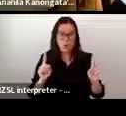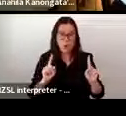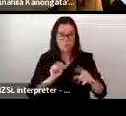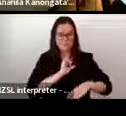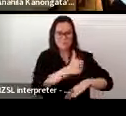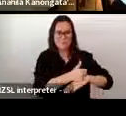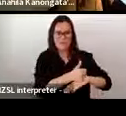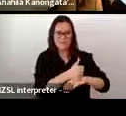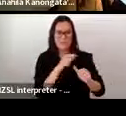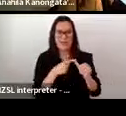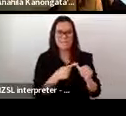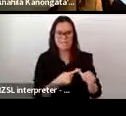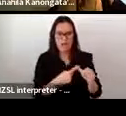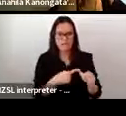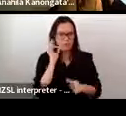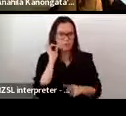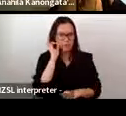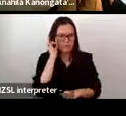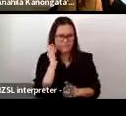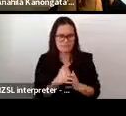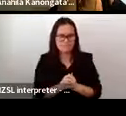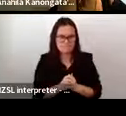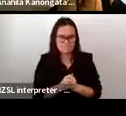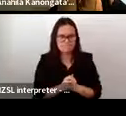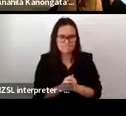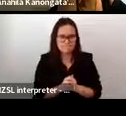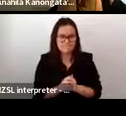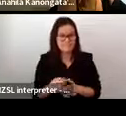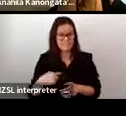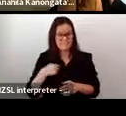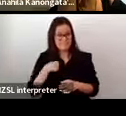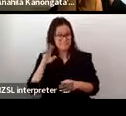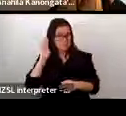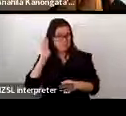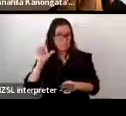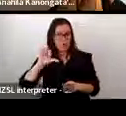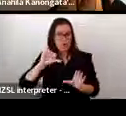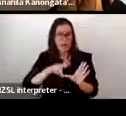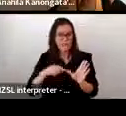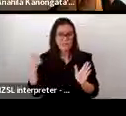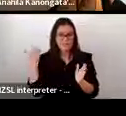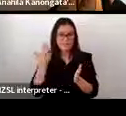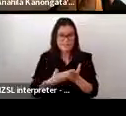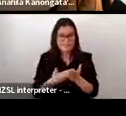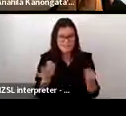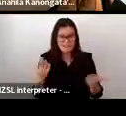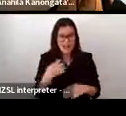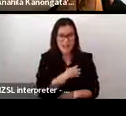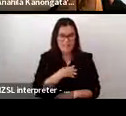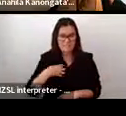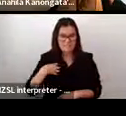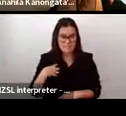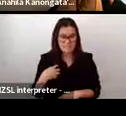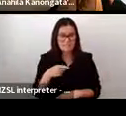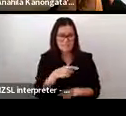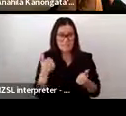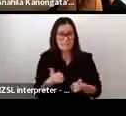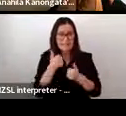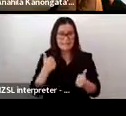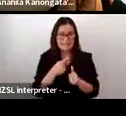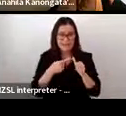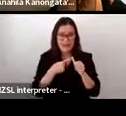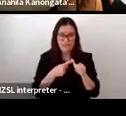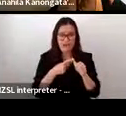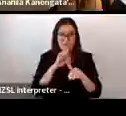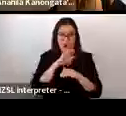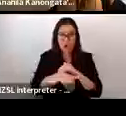lot of hard work over the last 9 years that the government gets a lot of advice already on what to do about accessibility. So